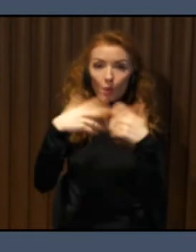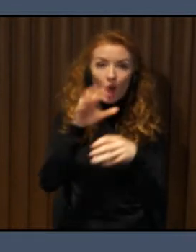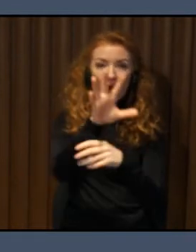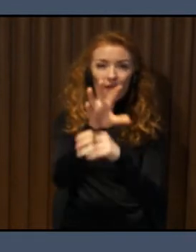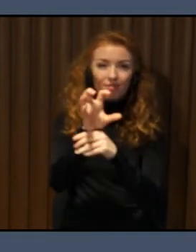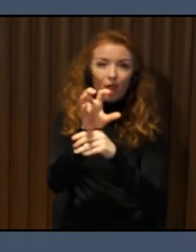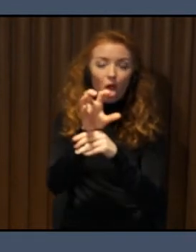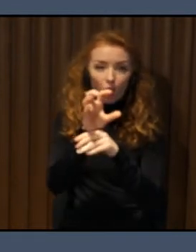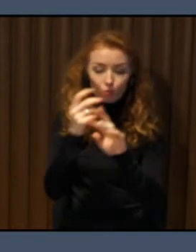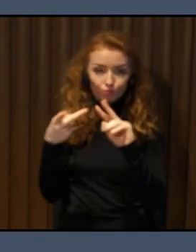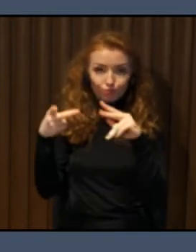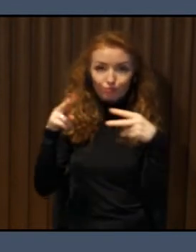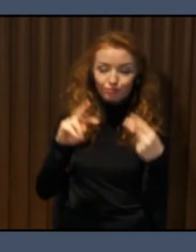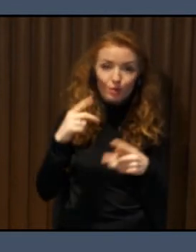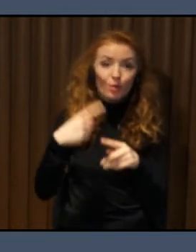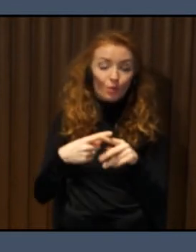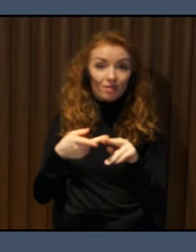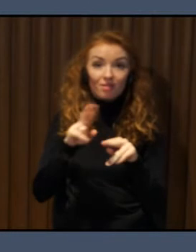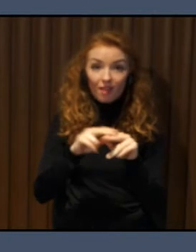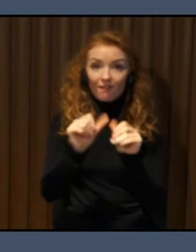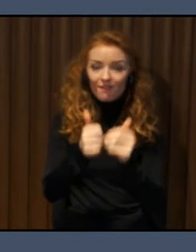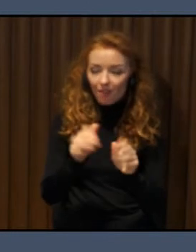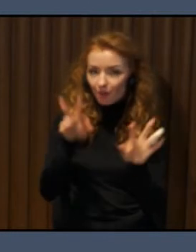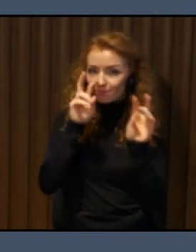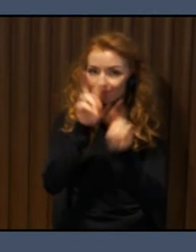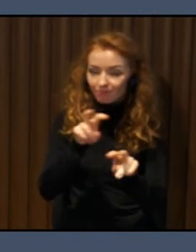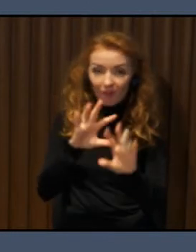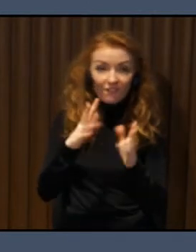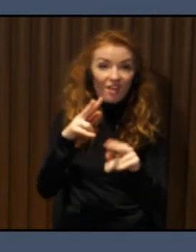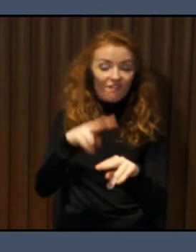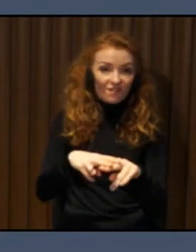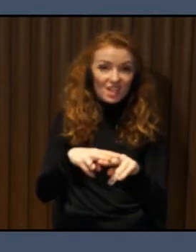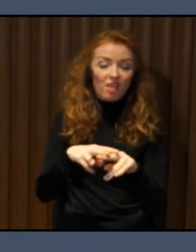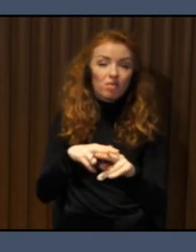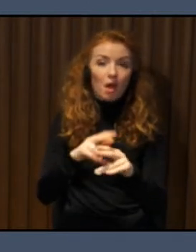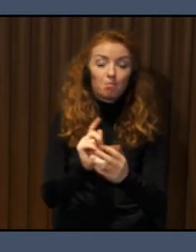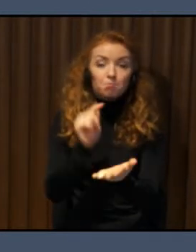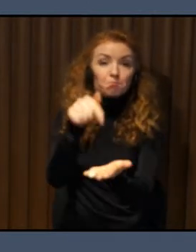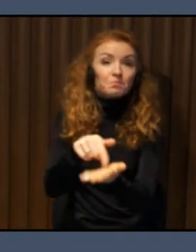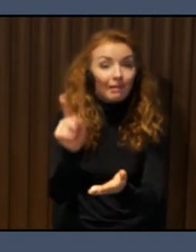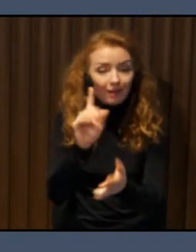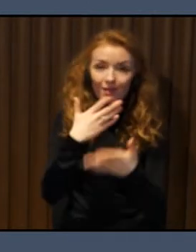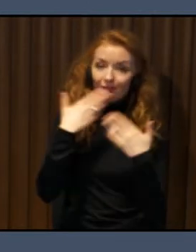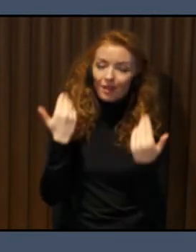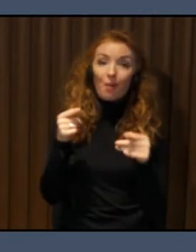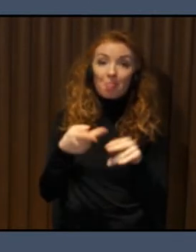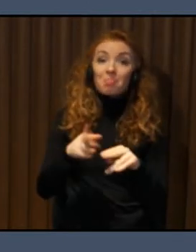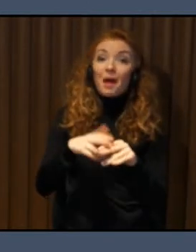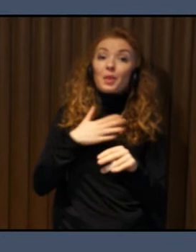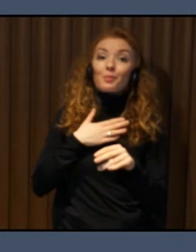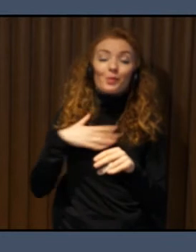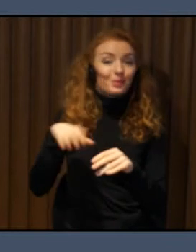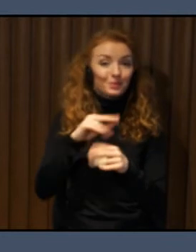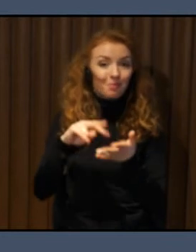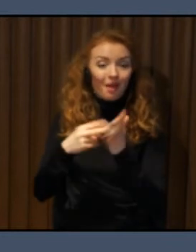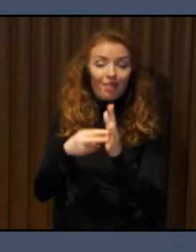accessible. And these are the goals for us for the near future. Every day we're expanding and we're doing more checks